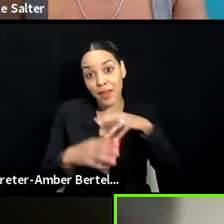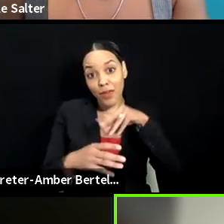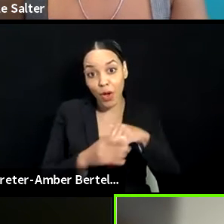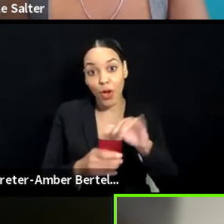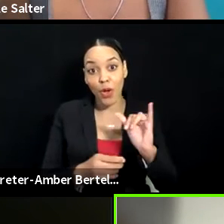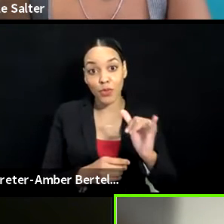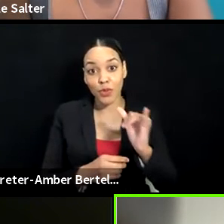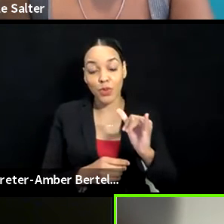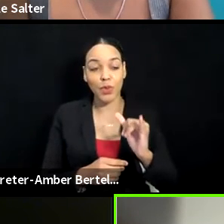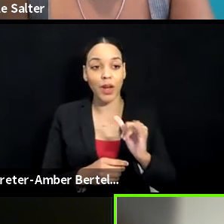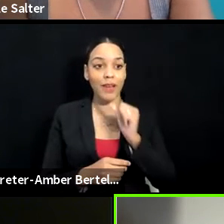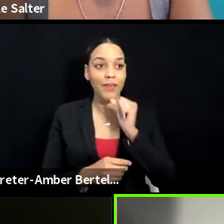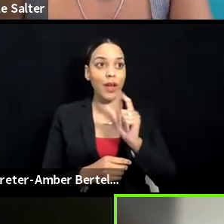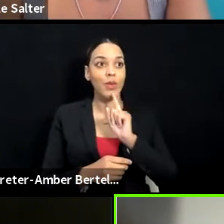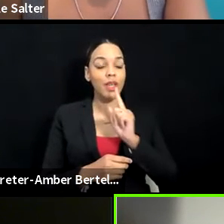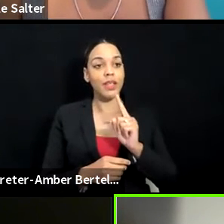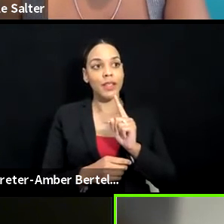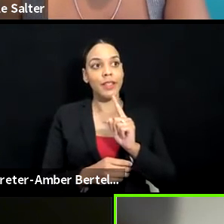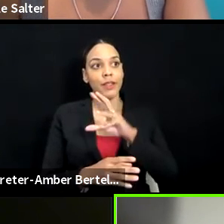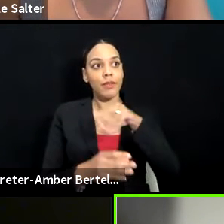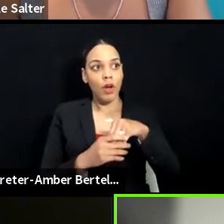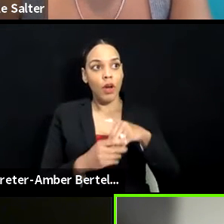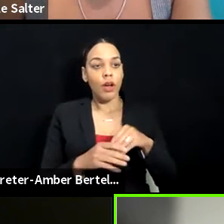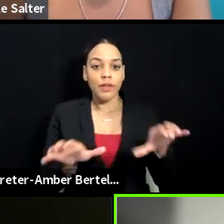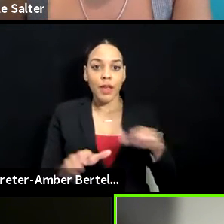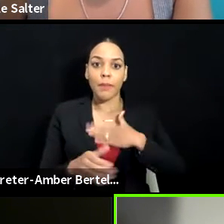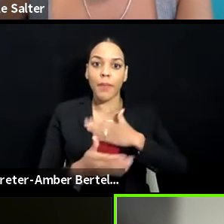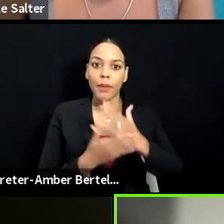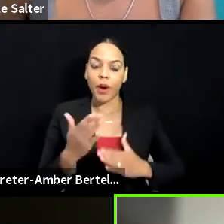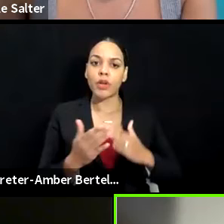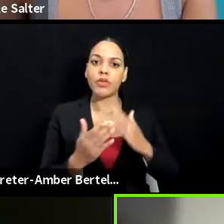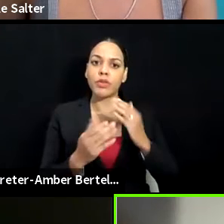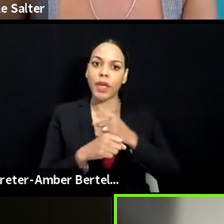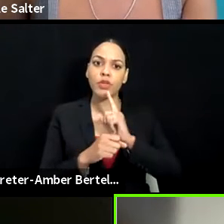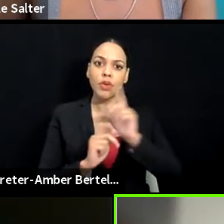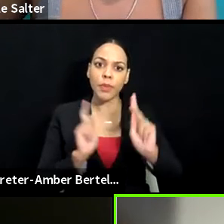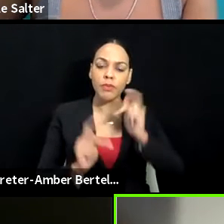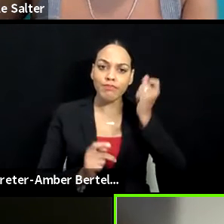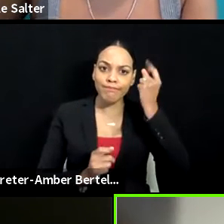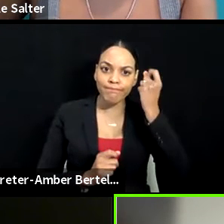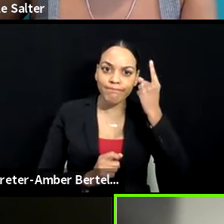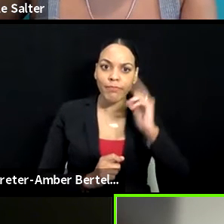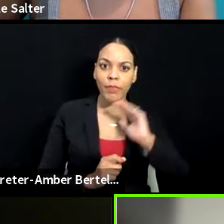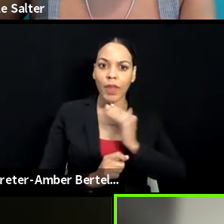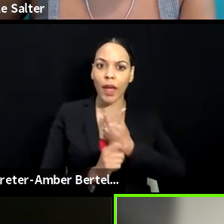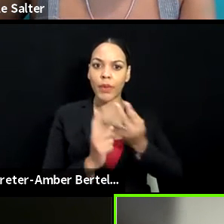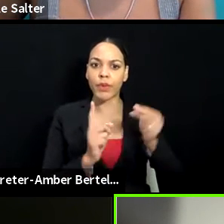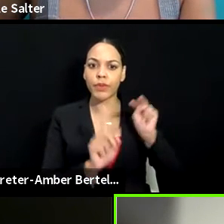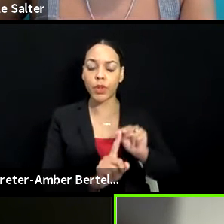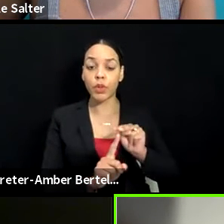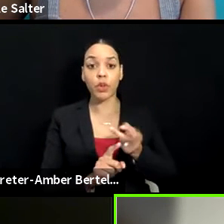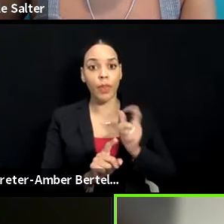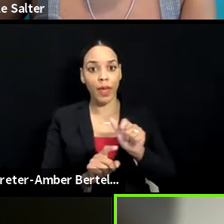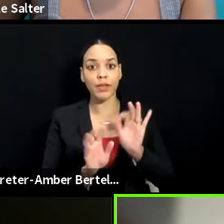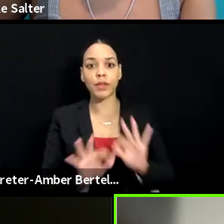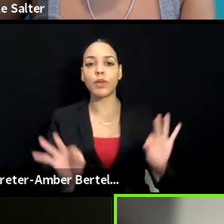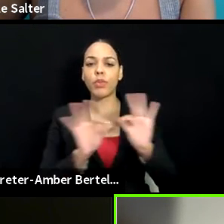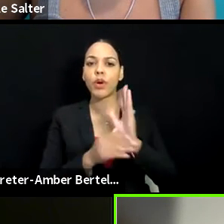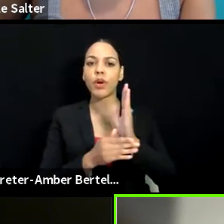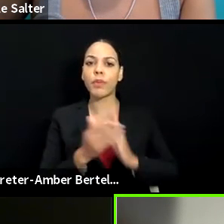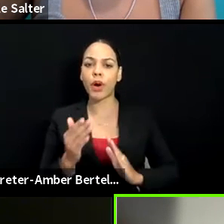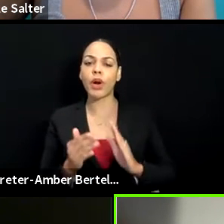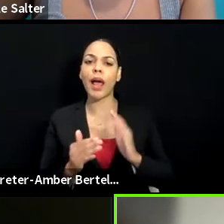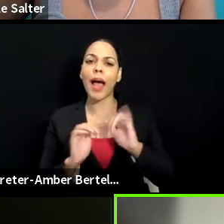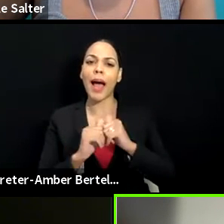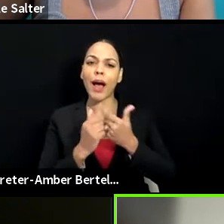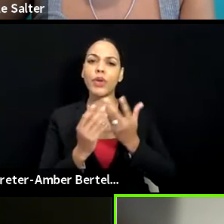not done my part to really message that. And I think that is, you know, one of the important tasks ahead of us is to start to work on how do we message